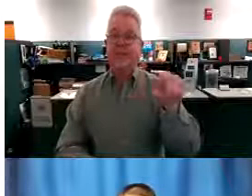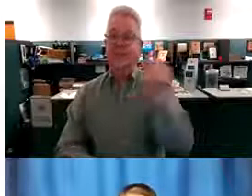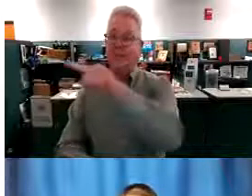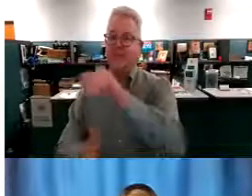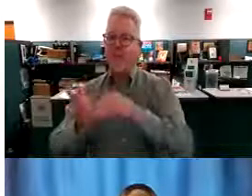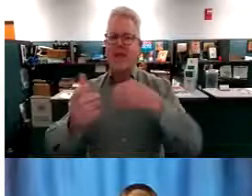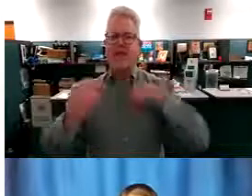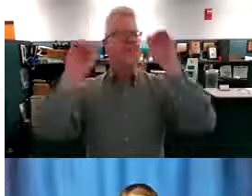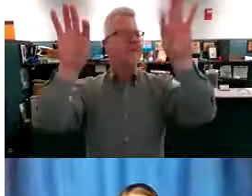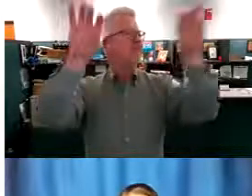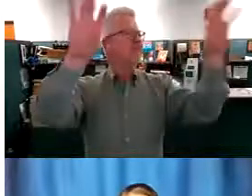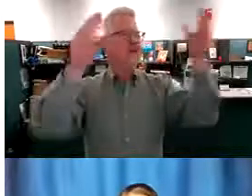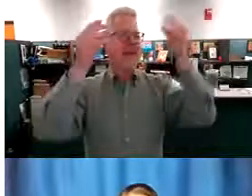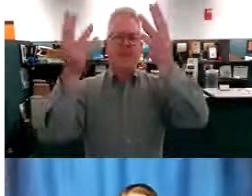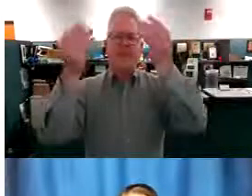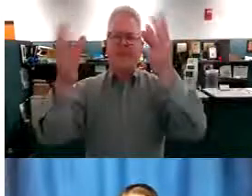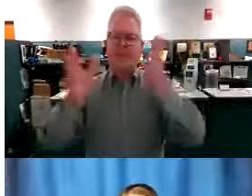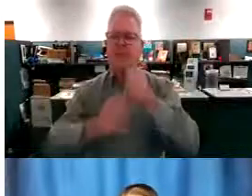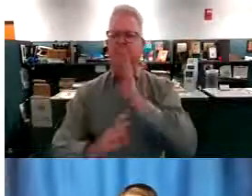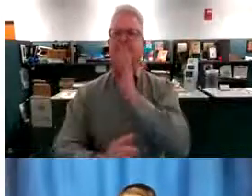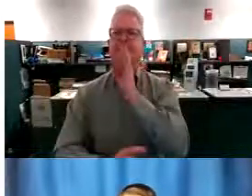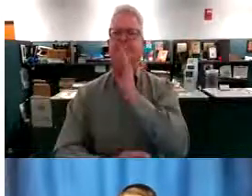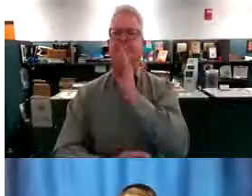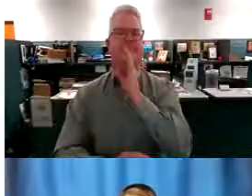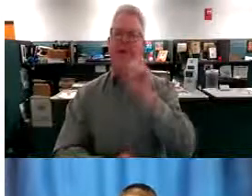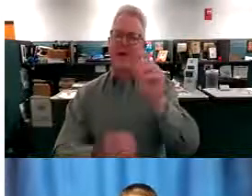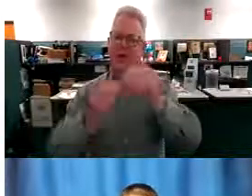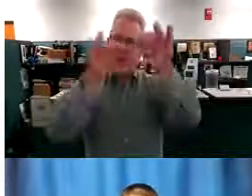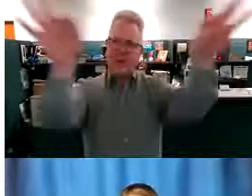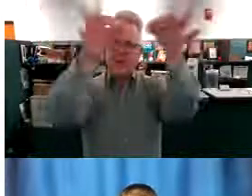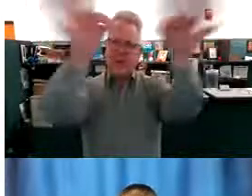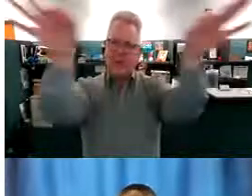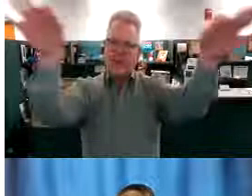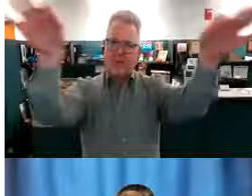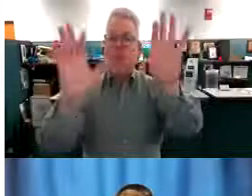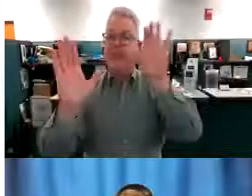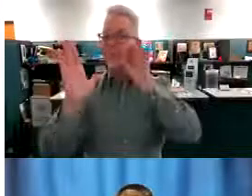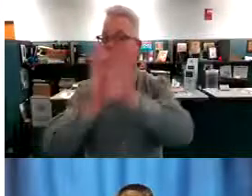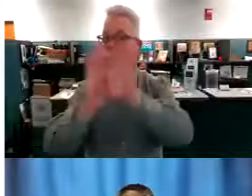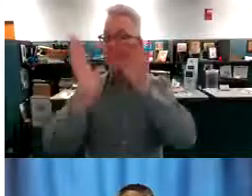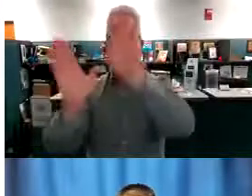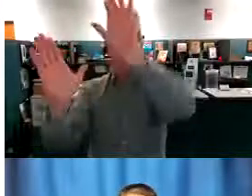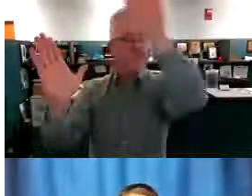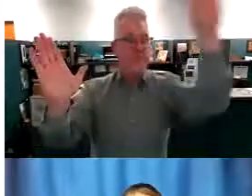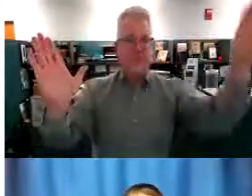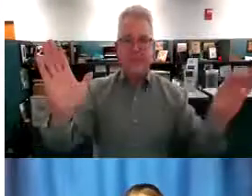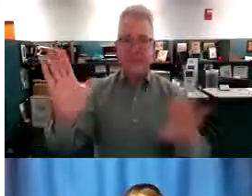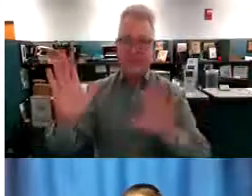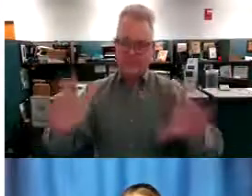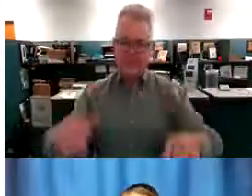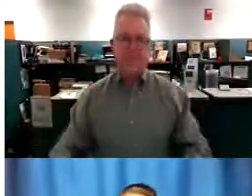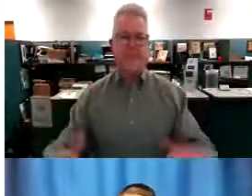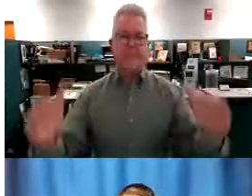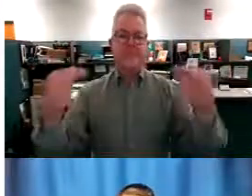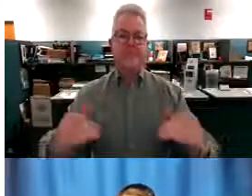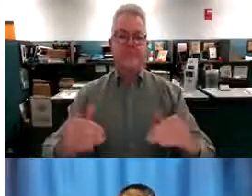trains, buses, and there's so many different ways of communicating information, and often it's only audio. So making sure that